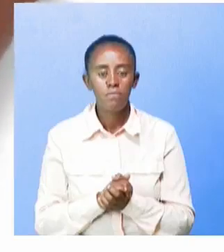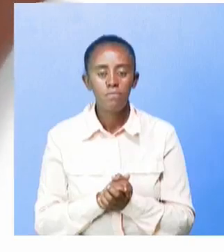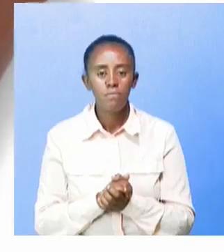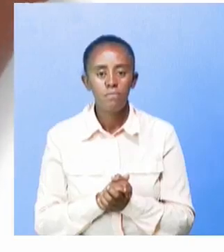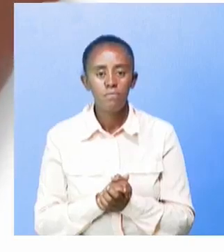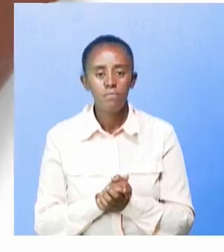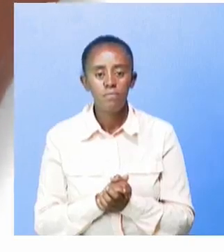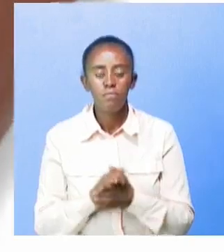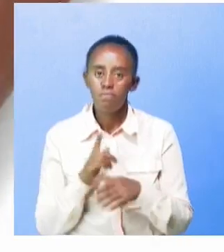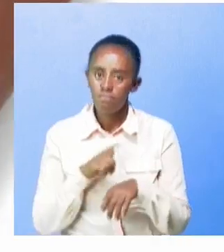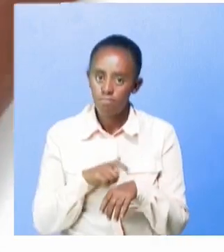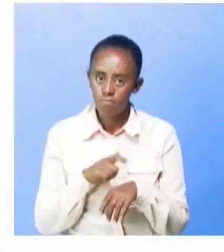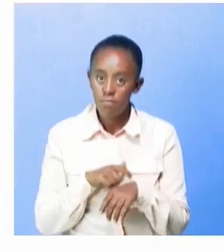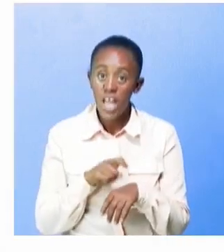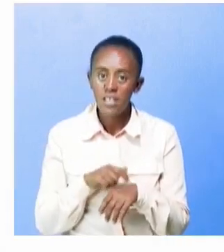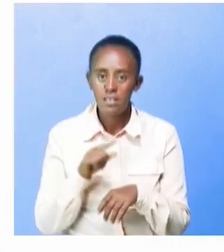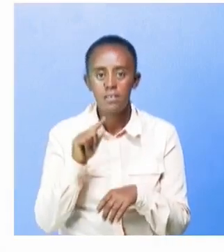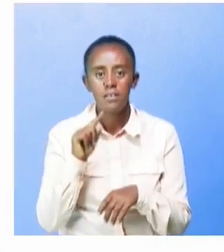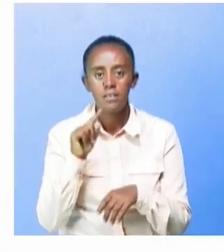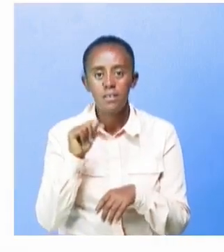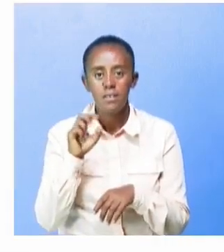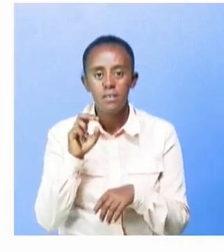tense?